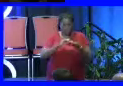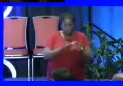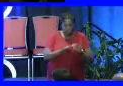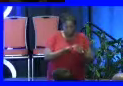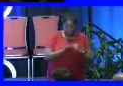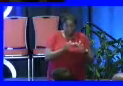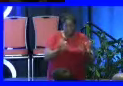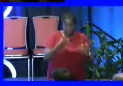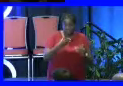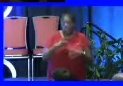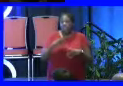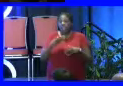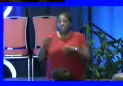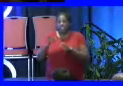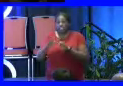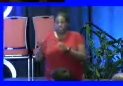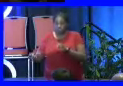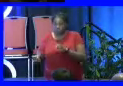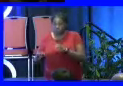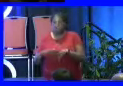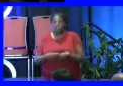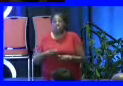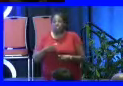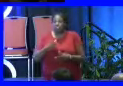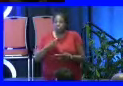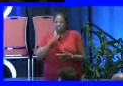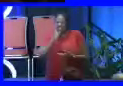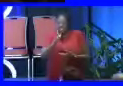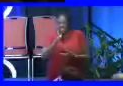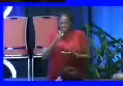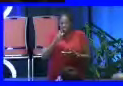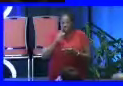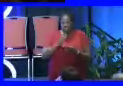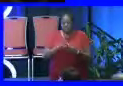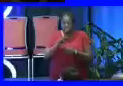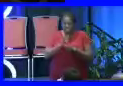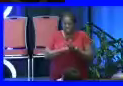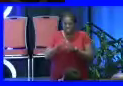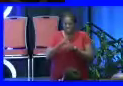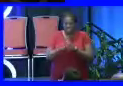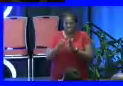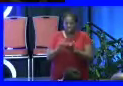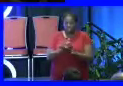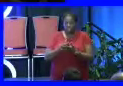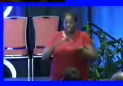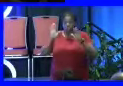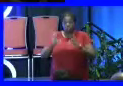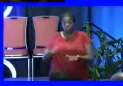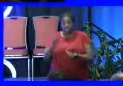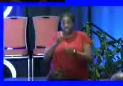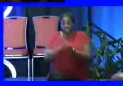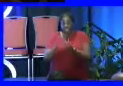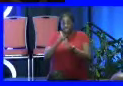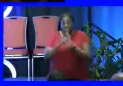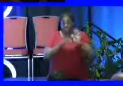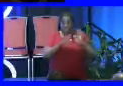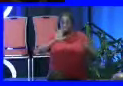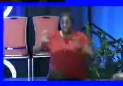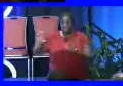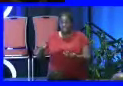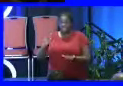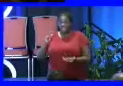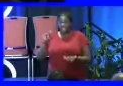individual level data. Not to say that each state, everything's going great in every state, because as we know, data sharing is